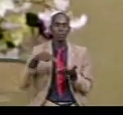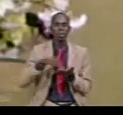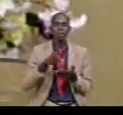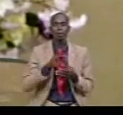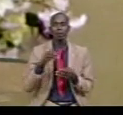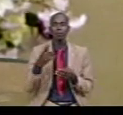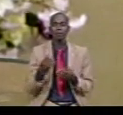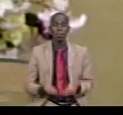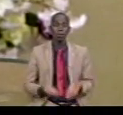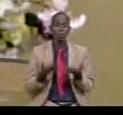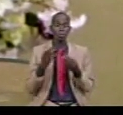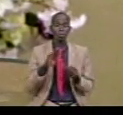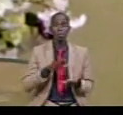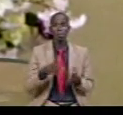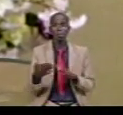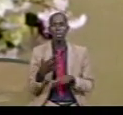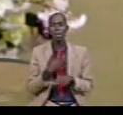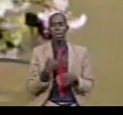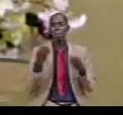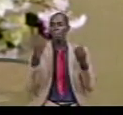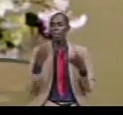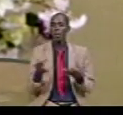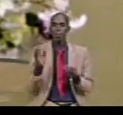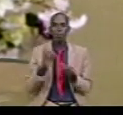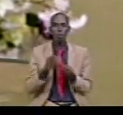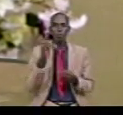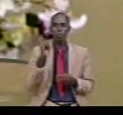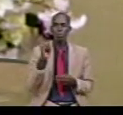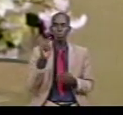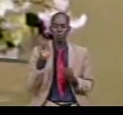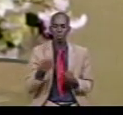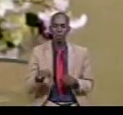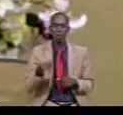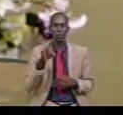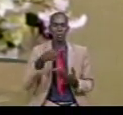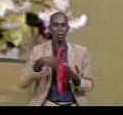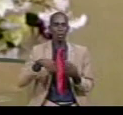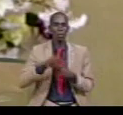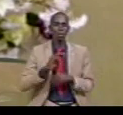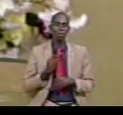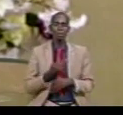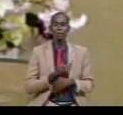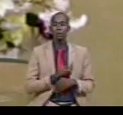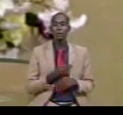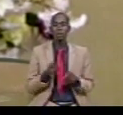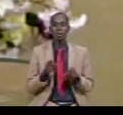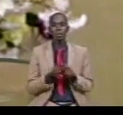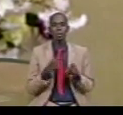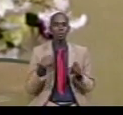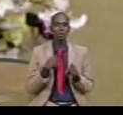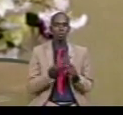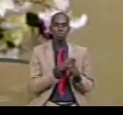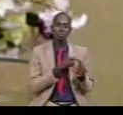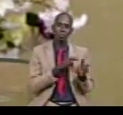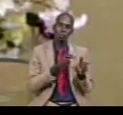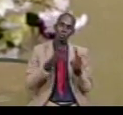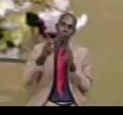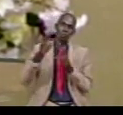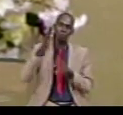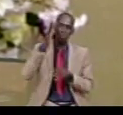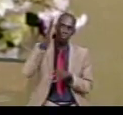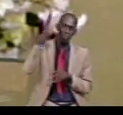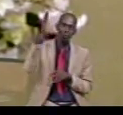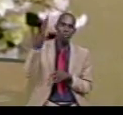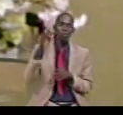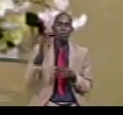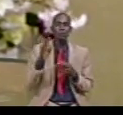of the dead, and many more testimonies that we find around us. as we look forward, the church in the